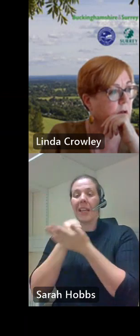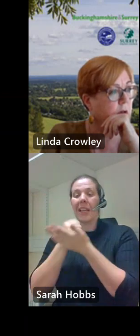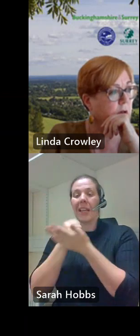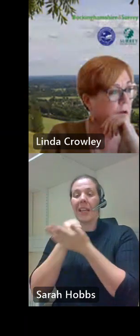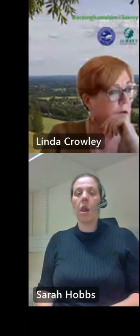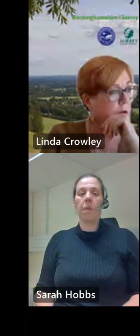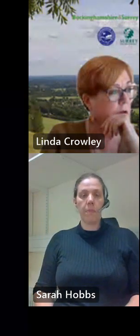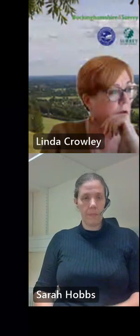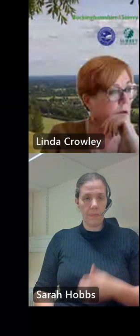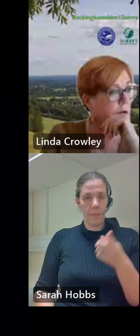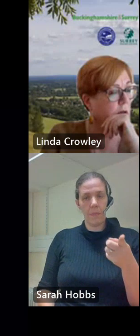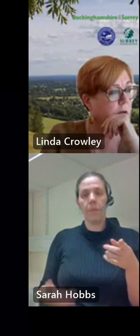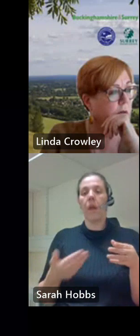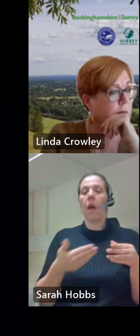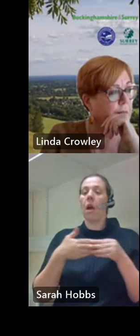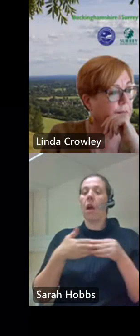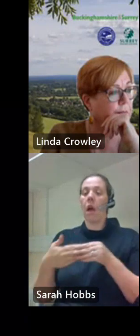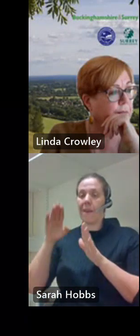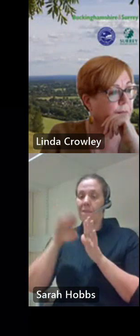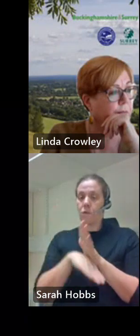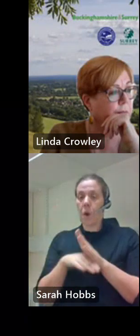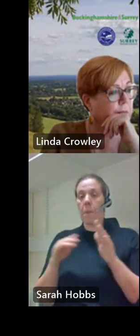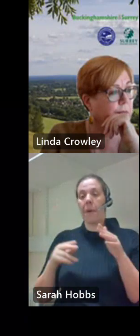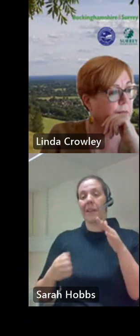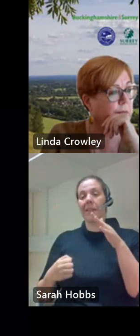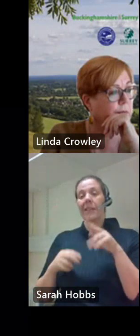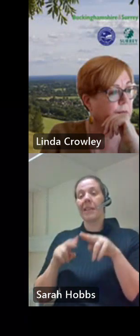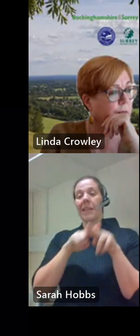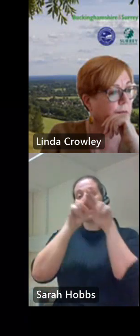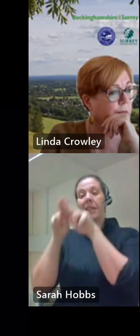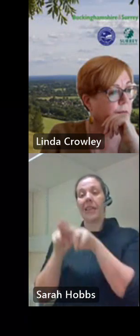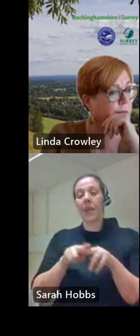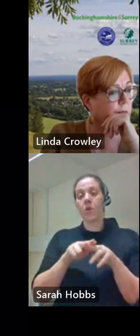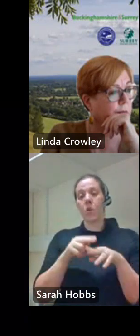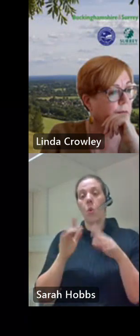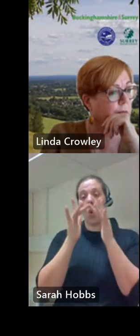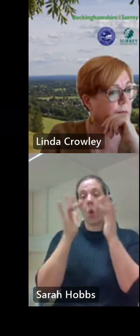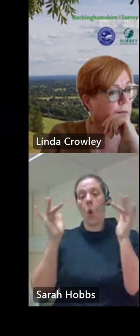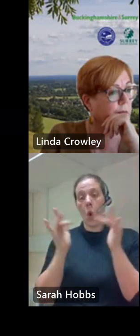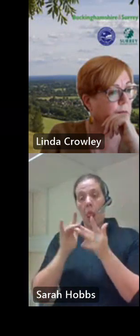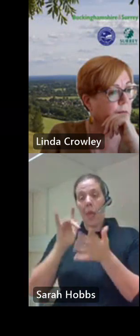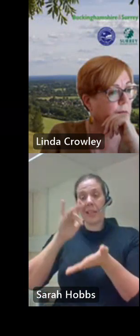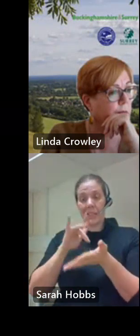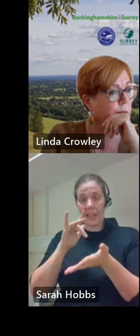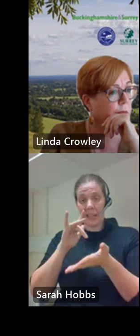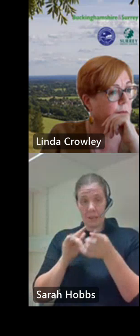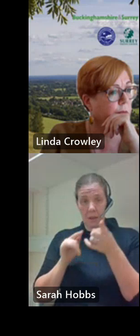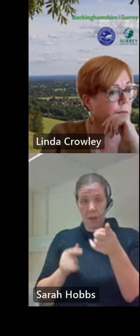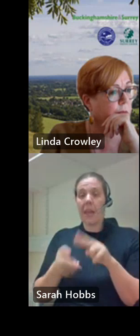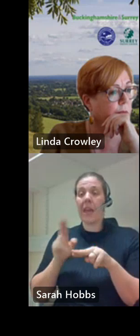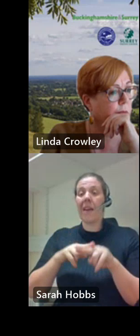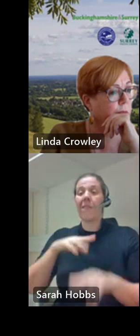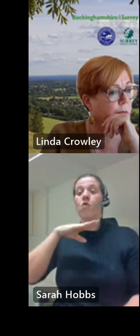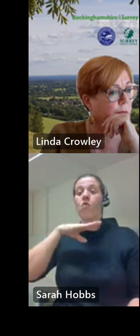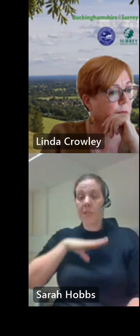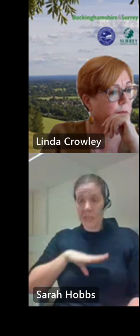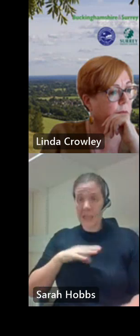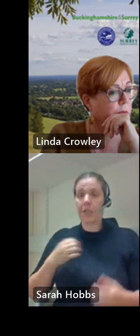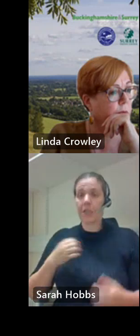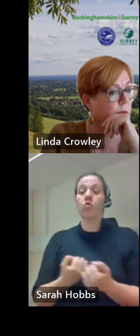So the guidance from the National Cybersecurity Centre is as follows. You do need to have a strong